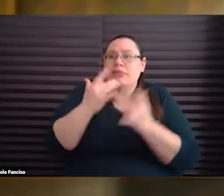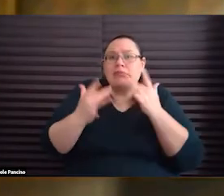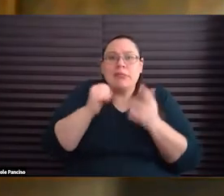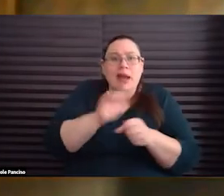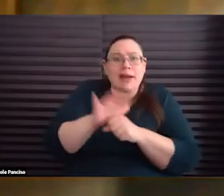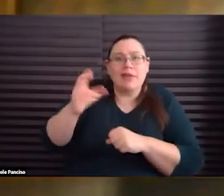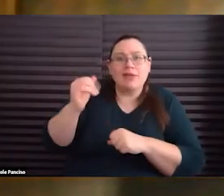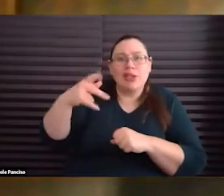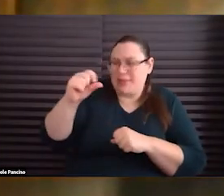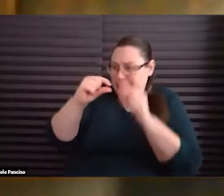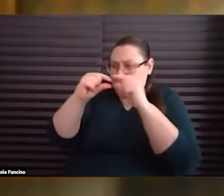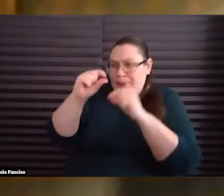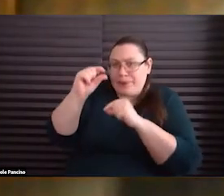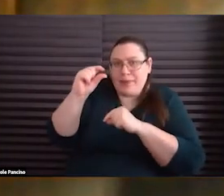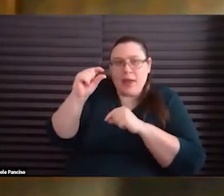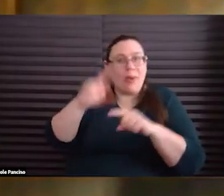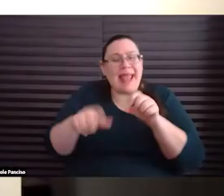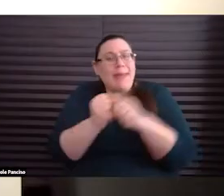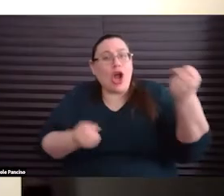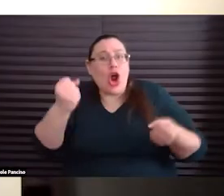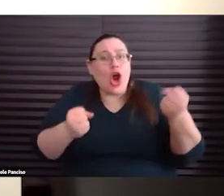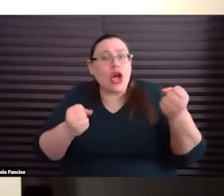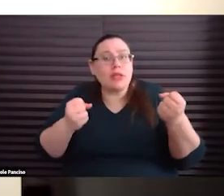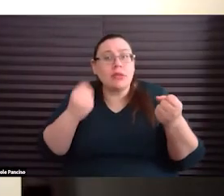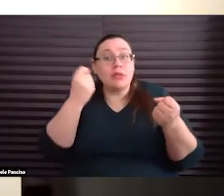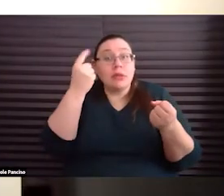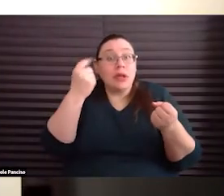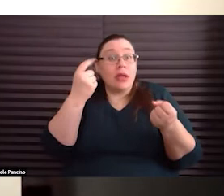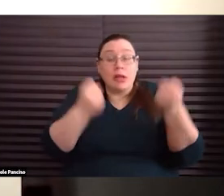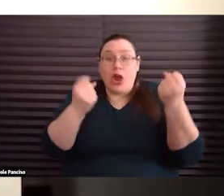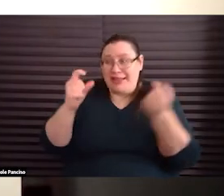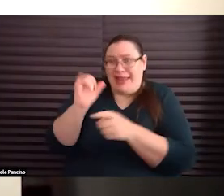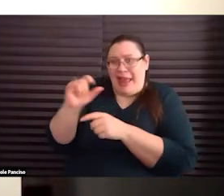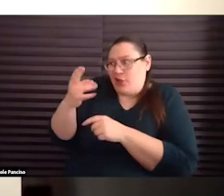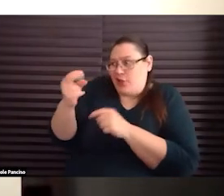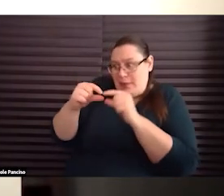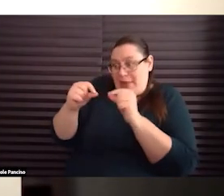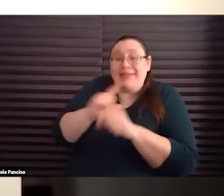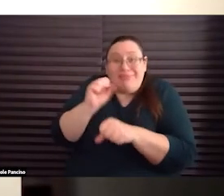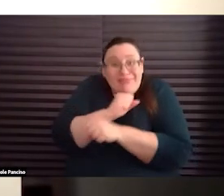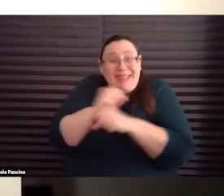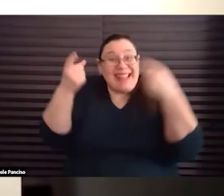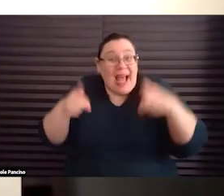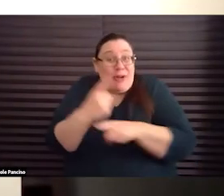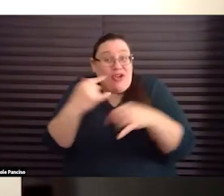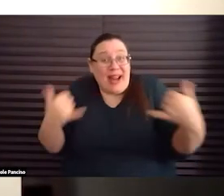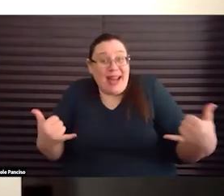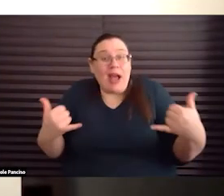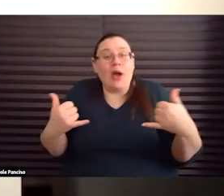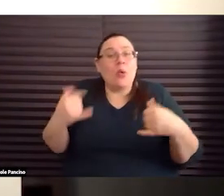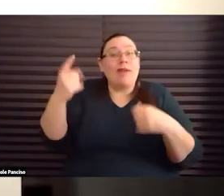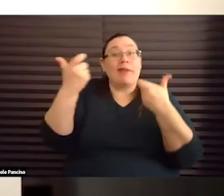and automobiles can't be made because this is happening literally right now. You know, one of the coming